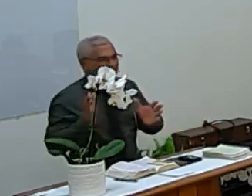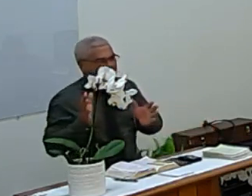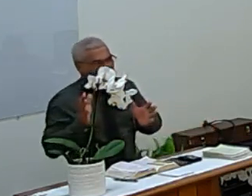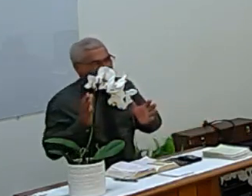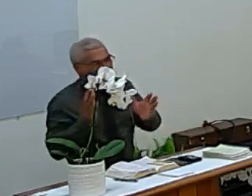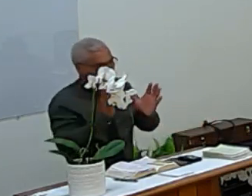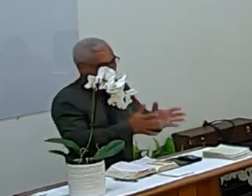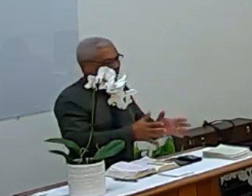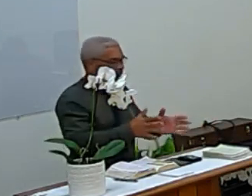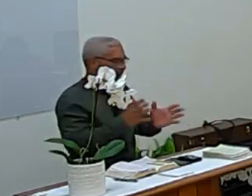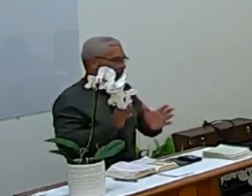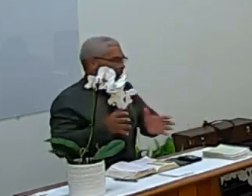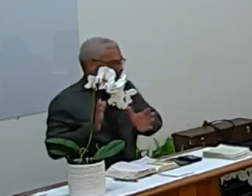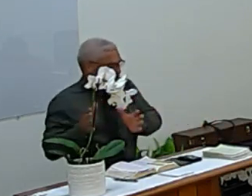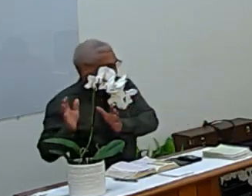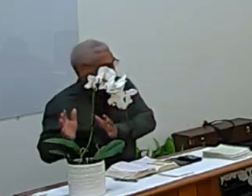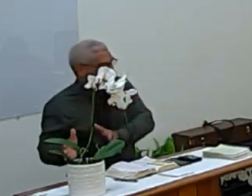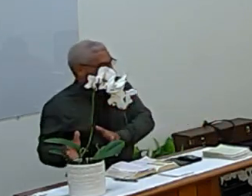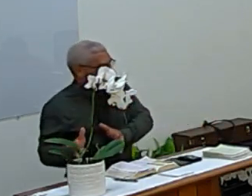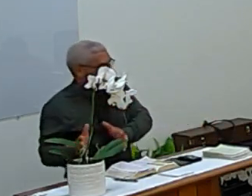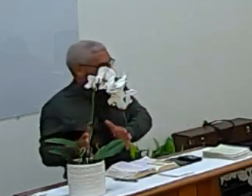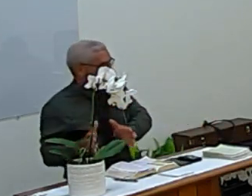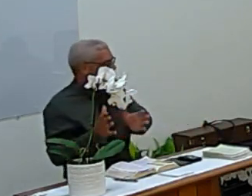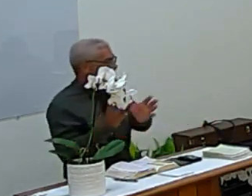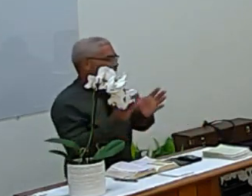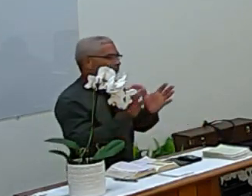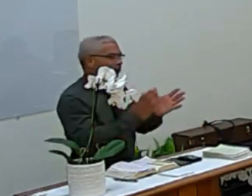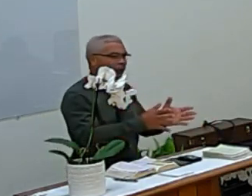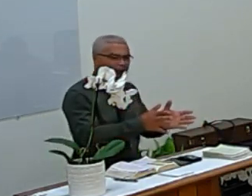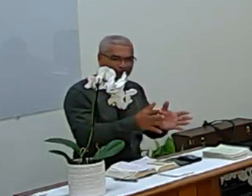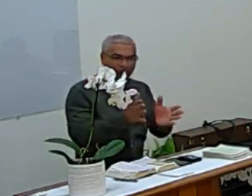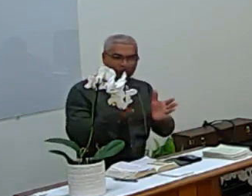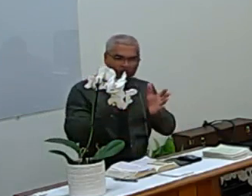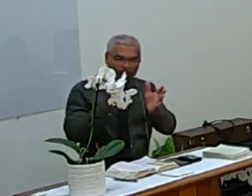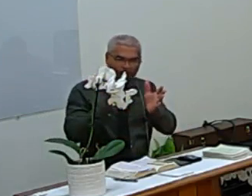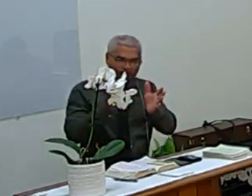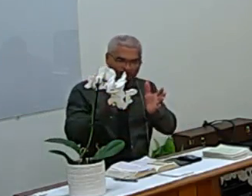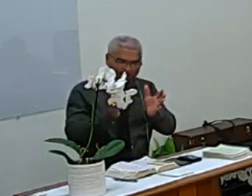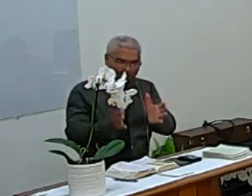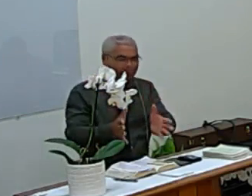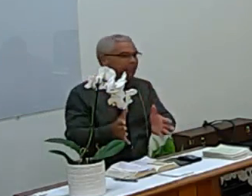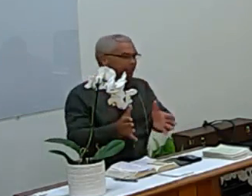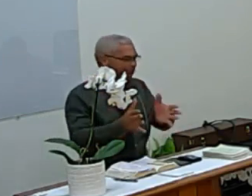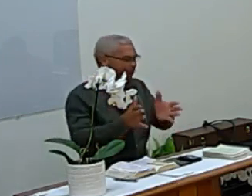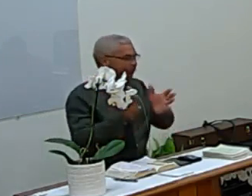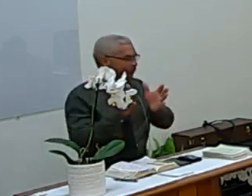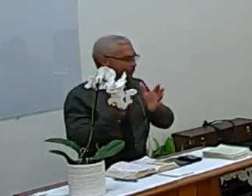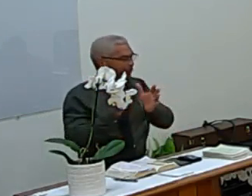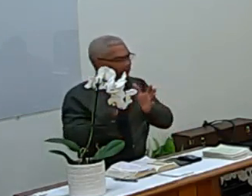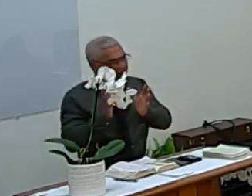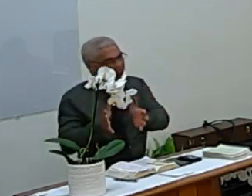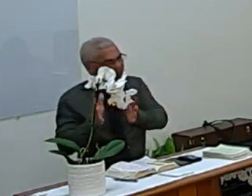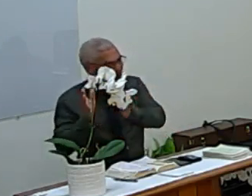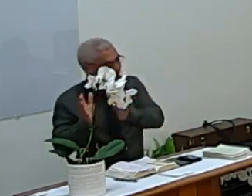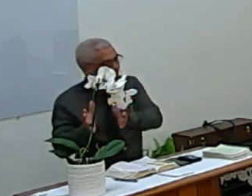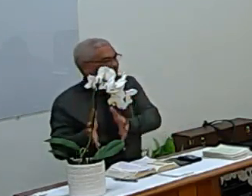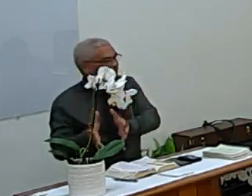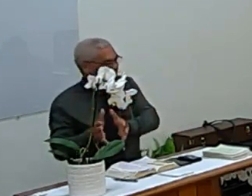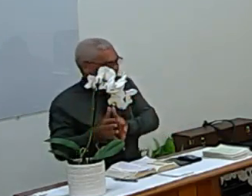When we pick up the word of 10 virgins, we see that the five that didn't participate in the feast, it was because they didn't have the